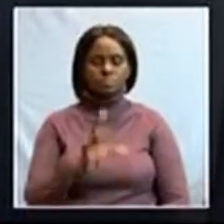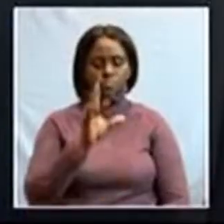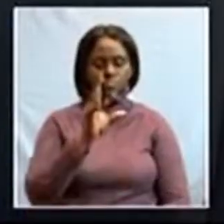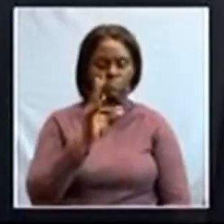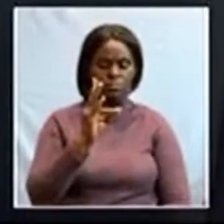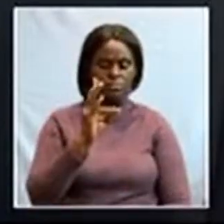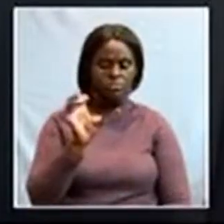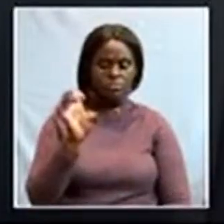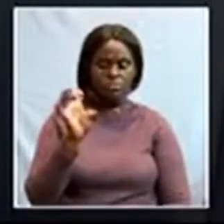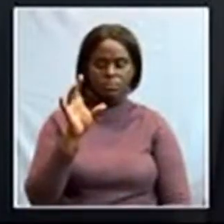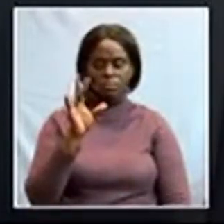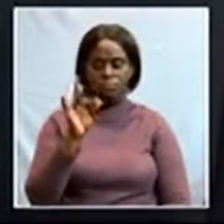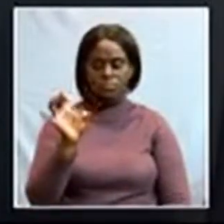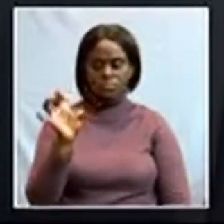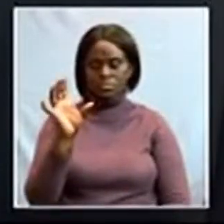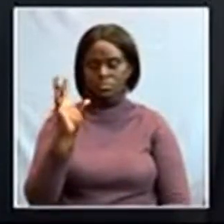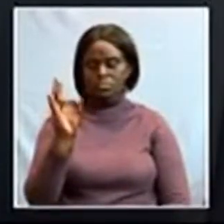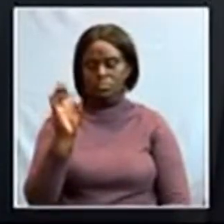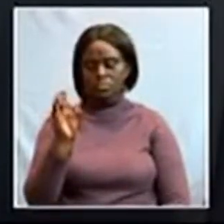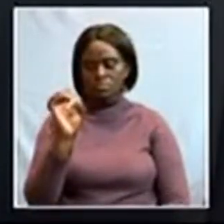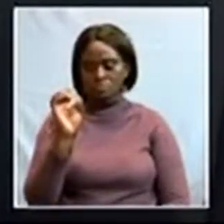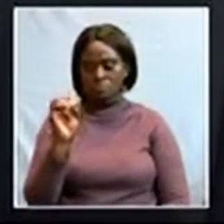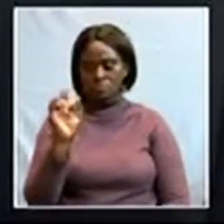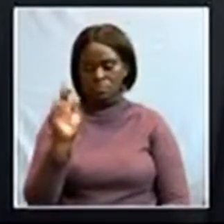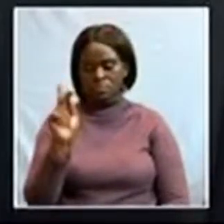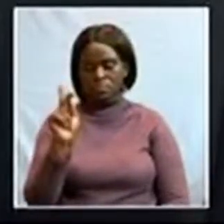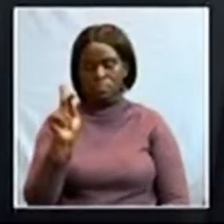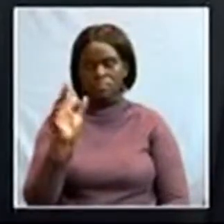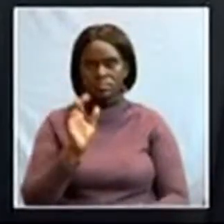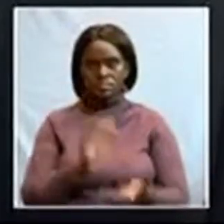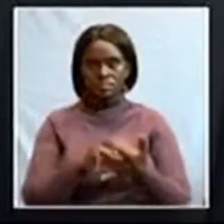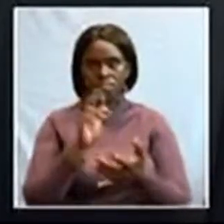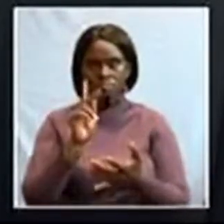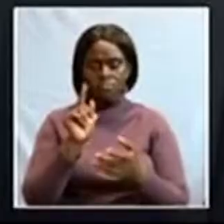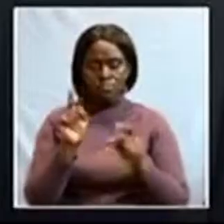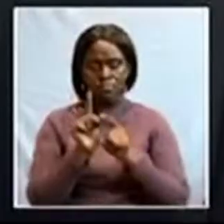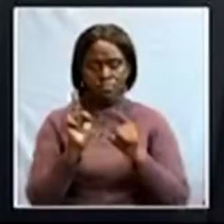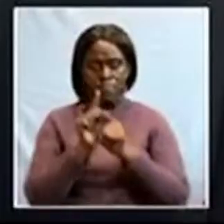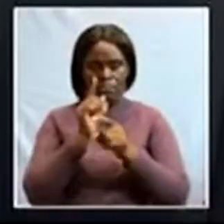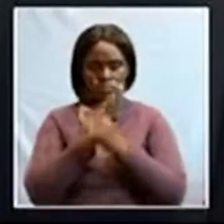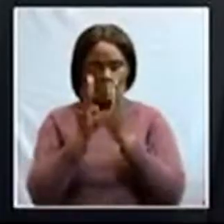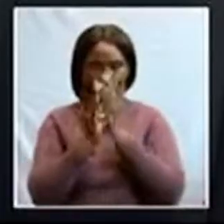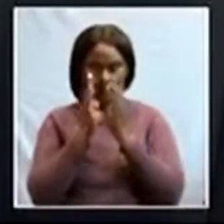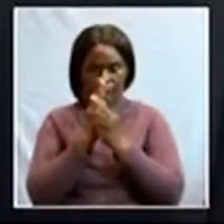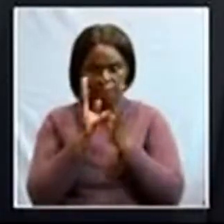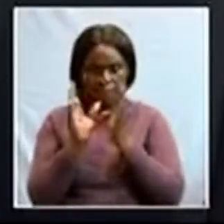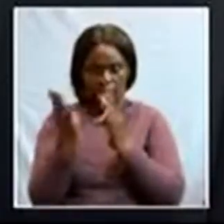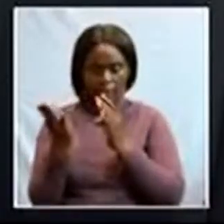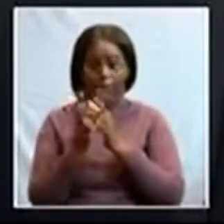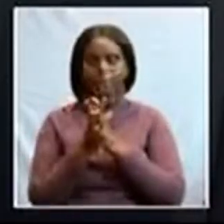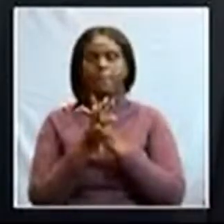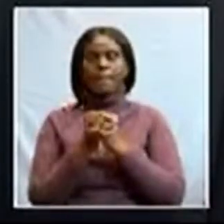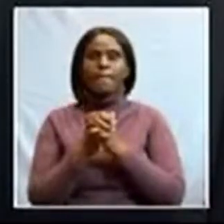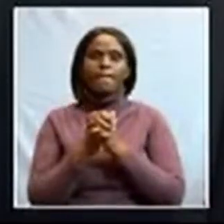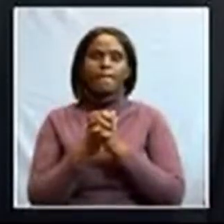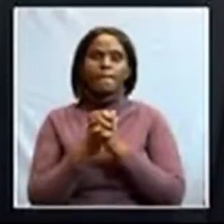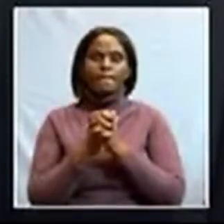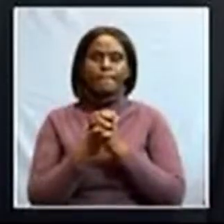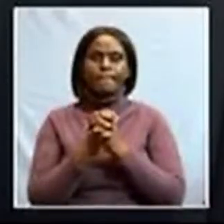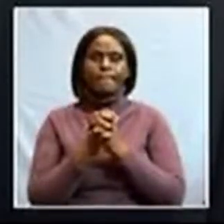870 kwacha, thousand kwacha, and the contractor